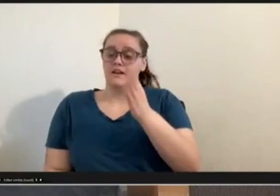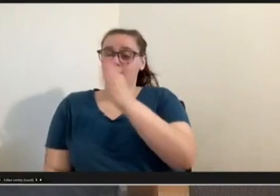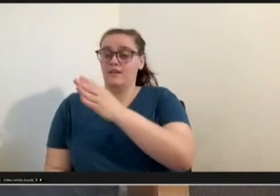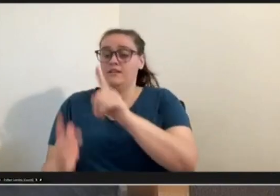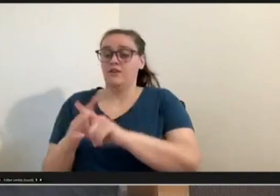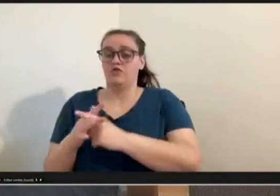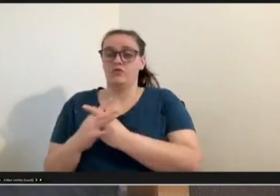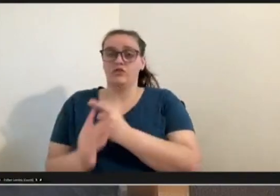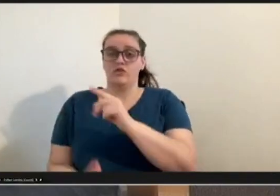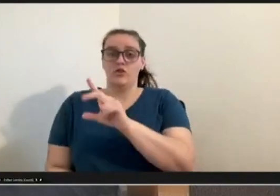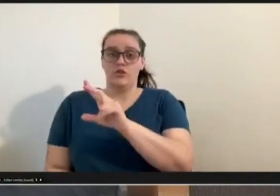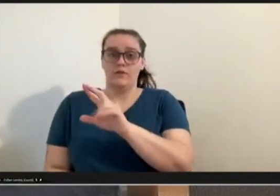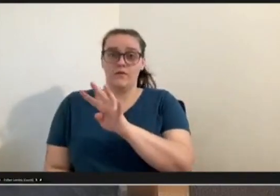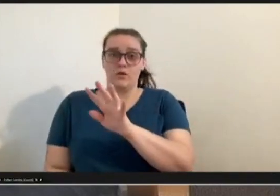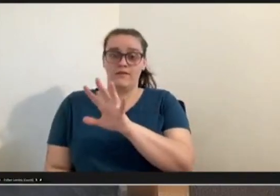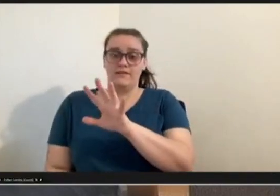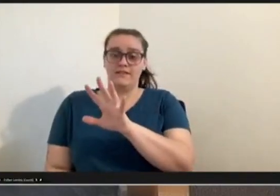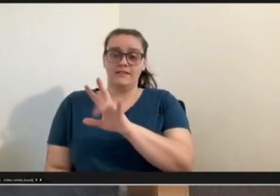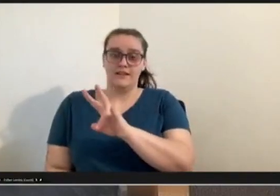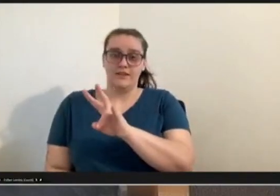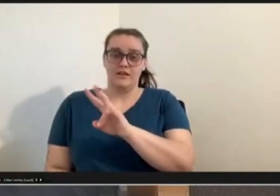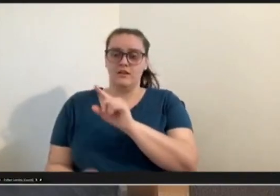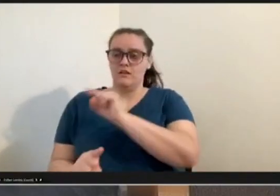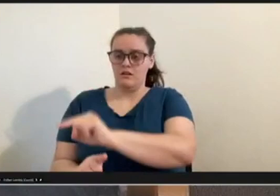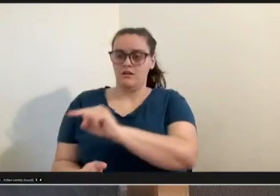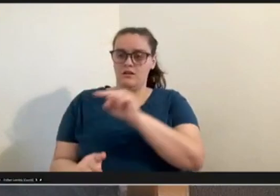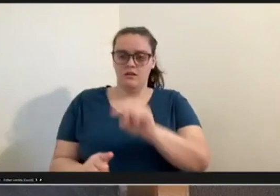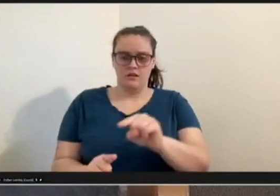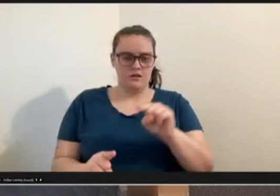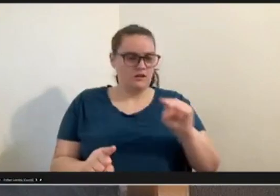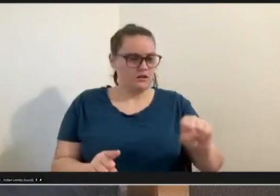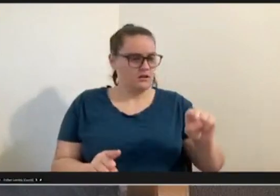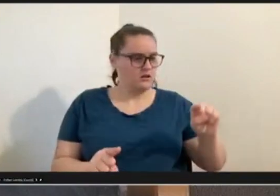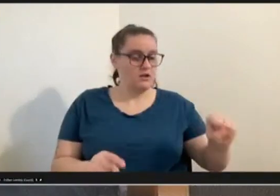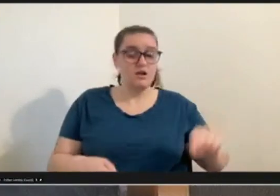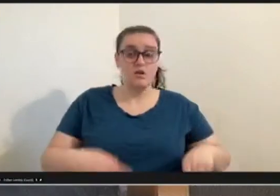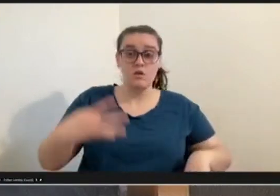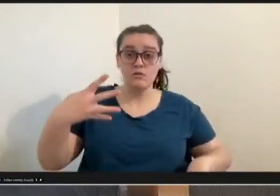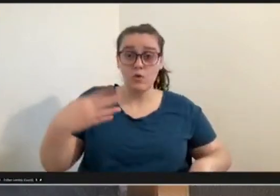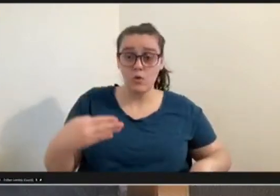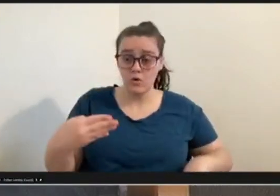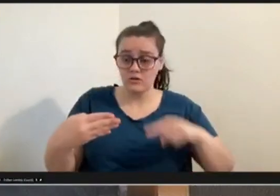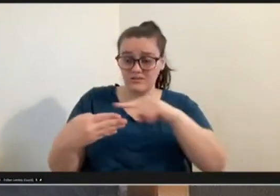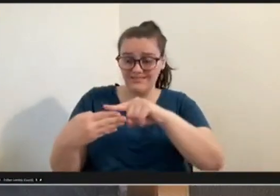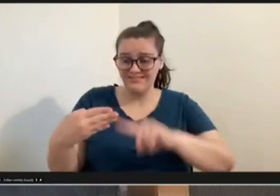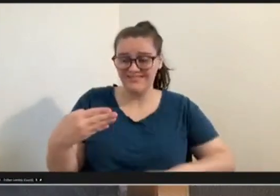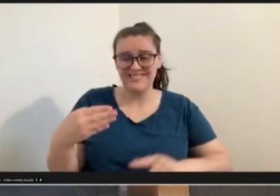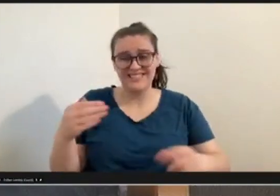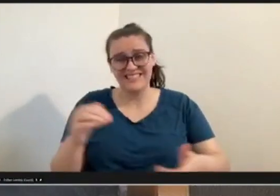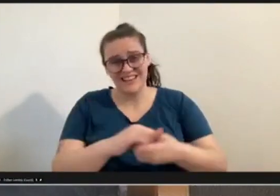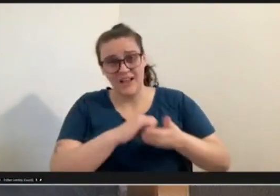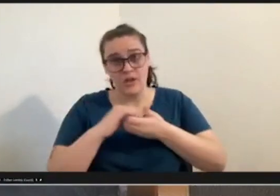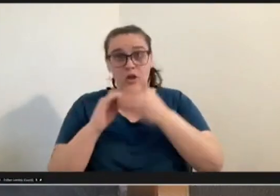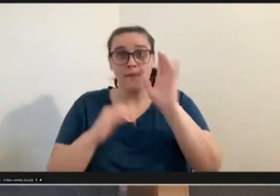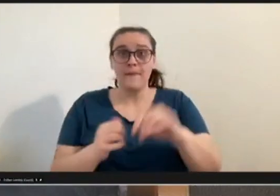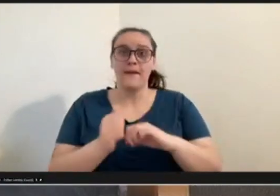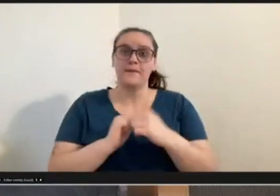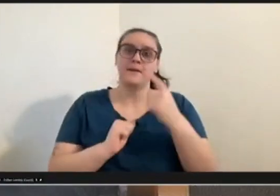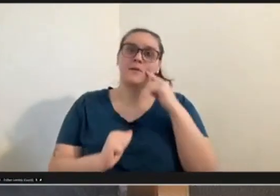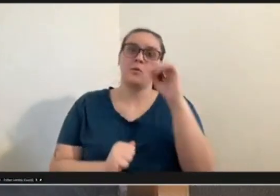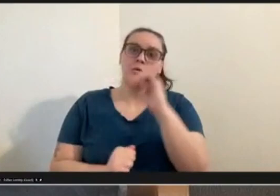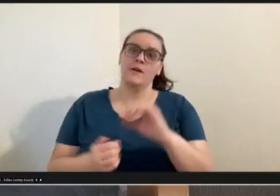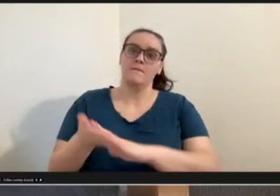essential to Oregon winning this business in a highly competitive environment. And this business must be viewed as a